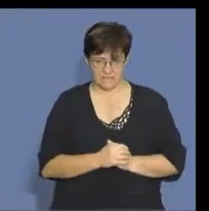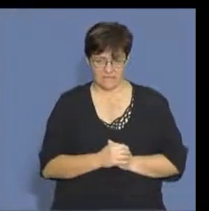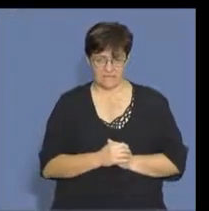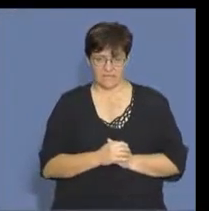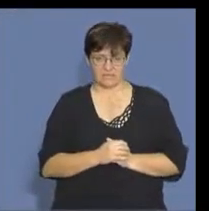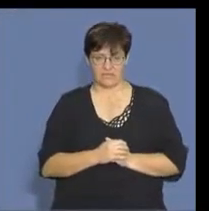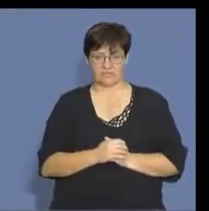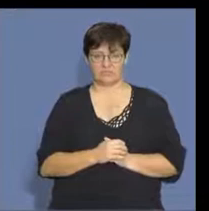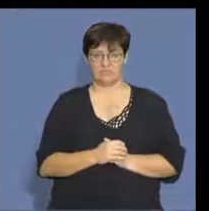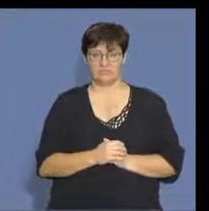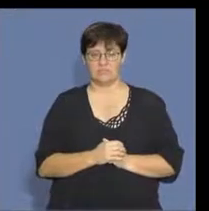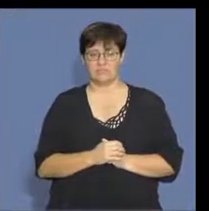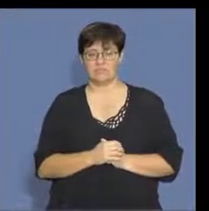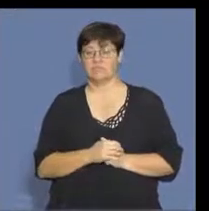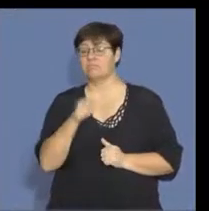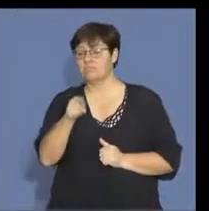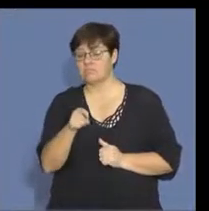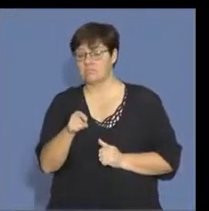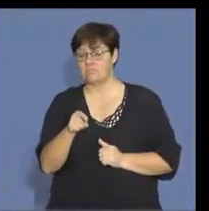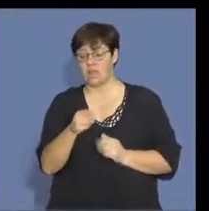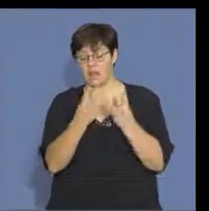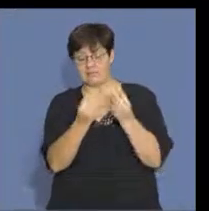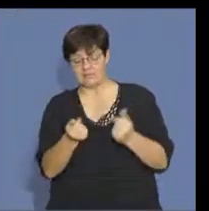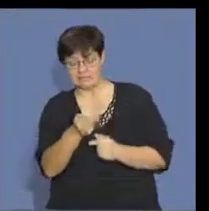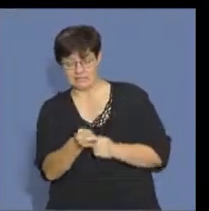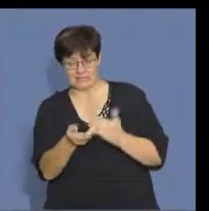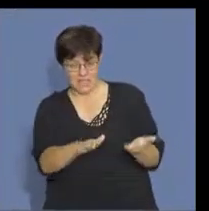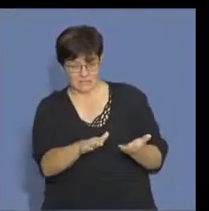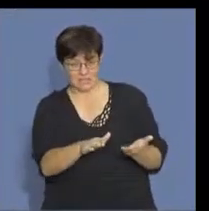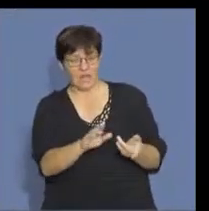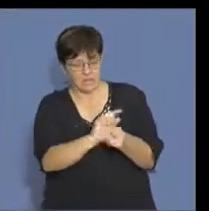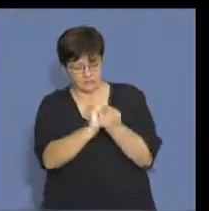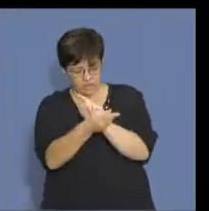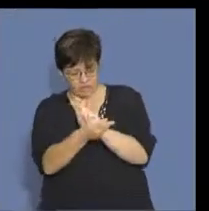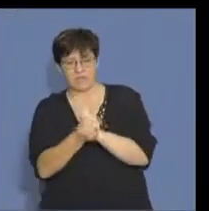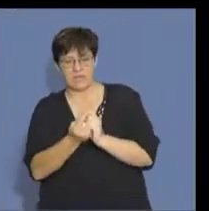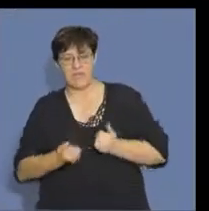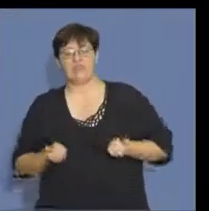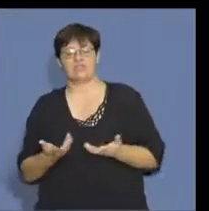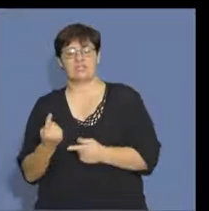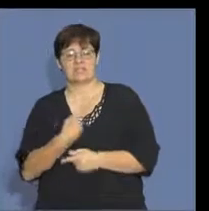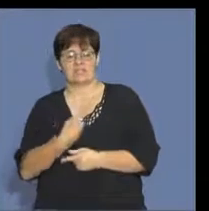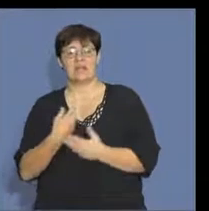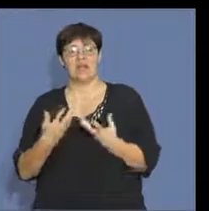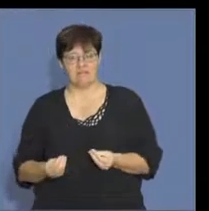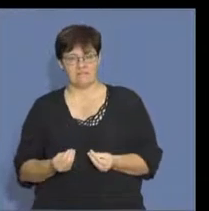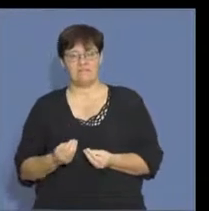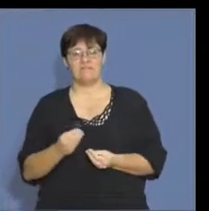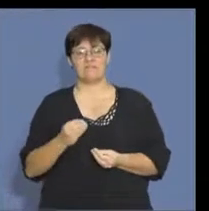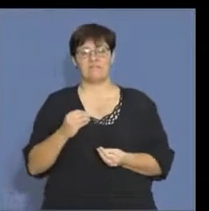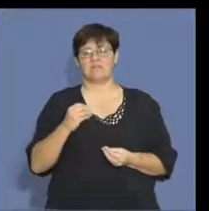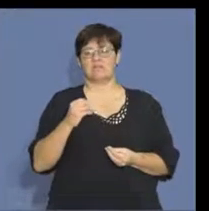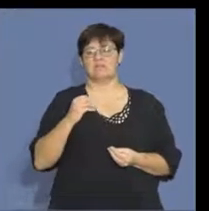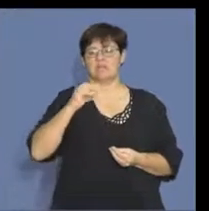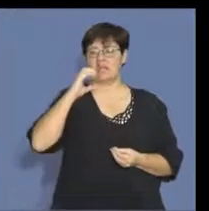they use the dead organisms and produce energy for themselves, they release carbon dioxide gas